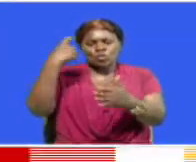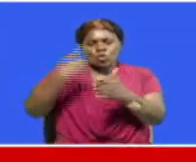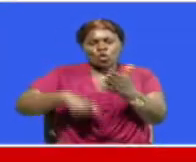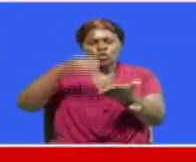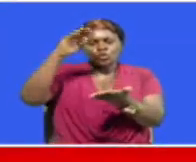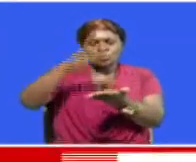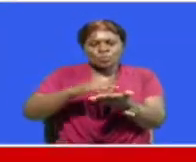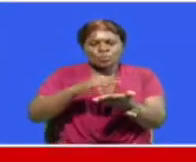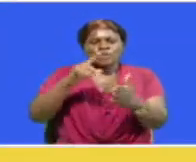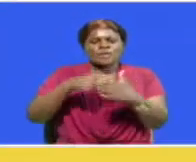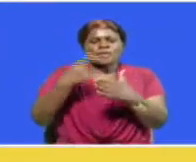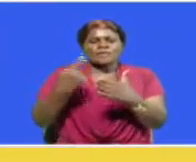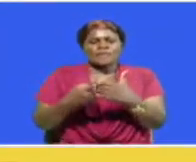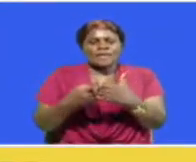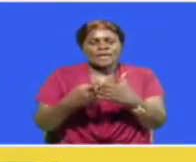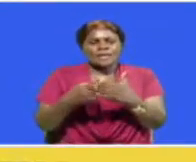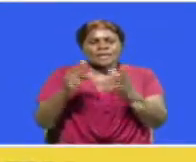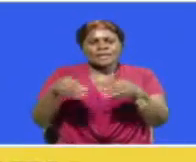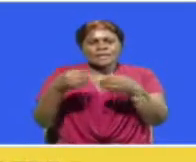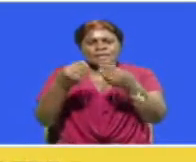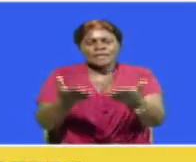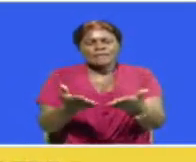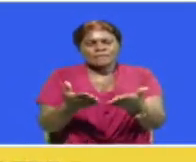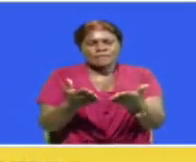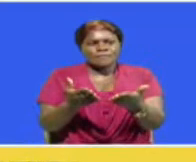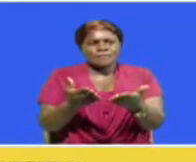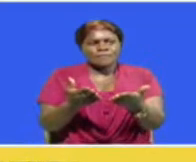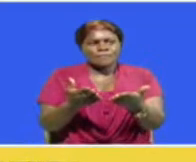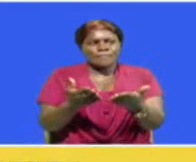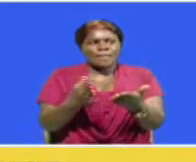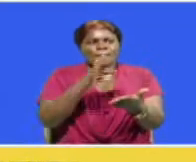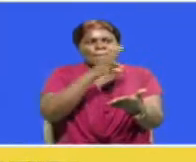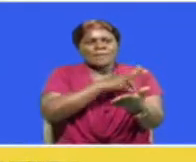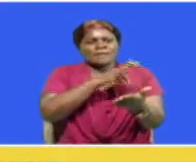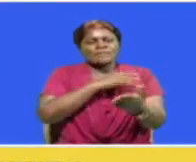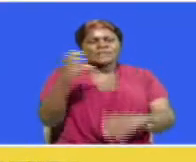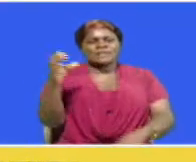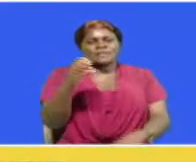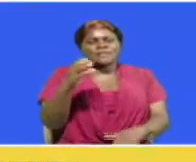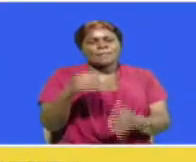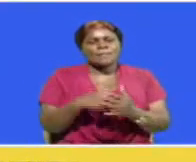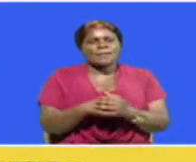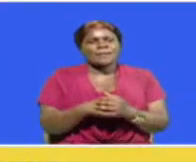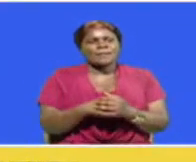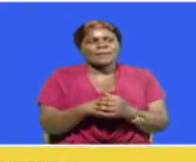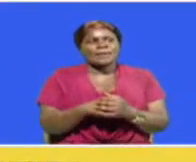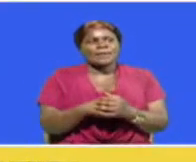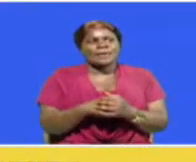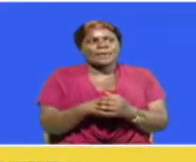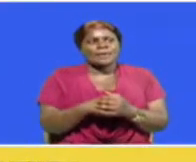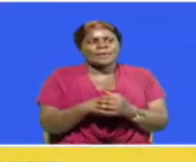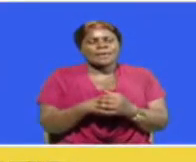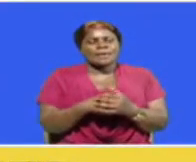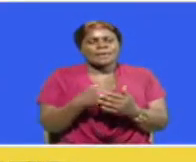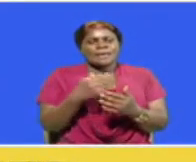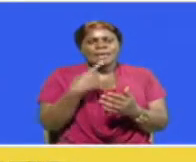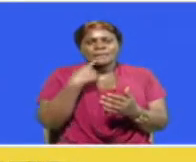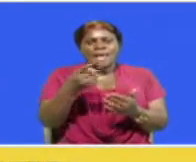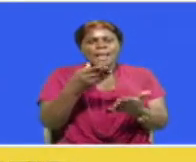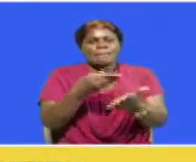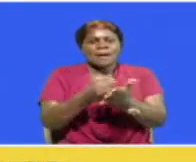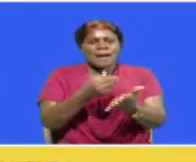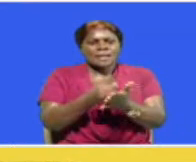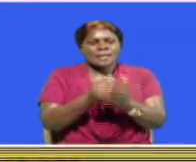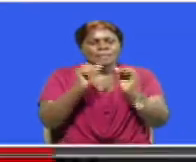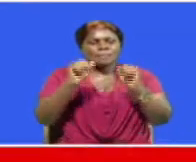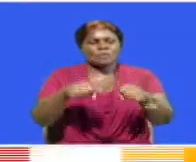right? And then be able to offer and pass on those benefits onto customers. Okay, so as Airtel Money, what we try to do is